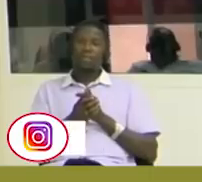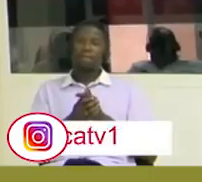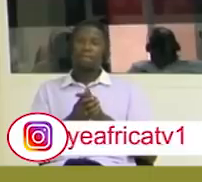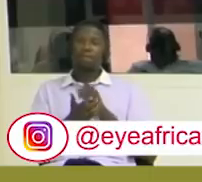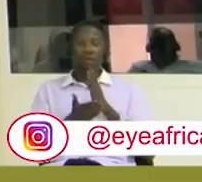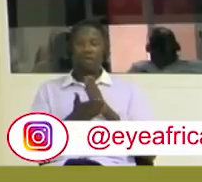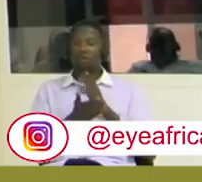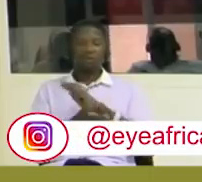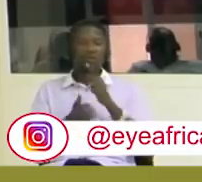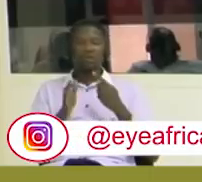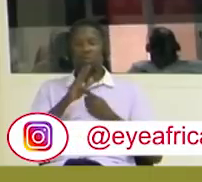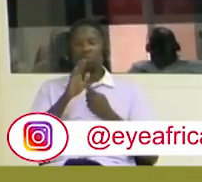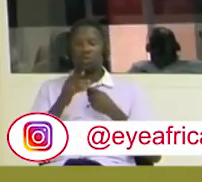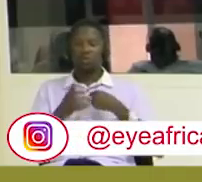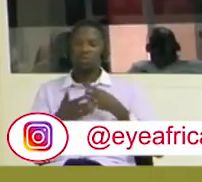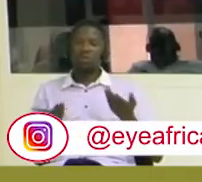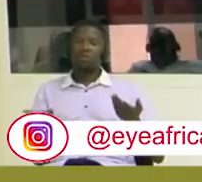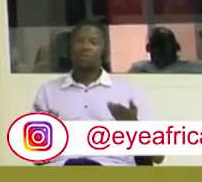it is insignificant to me.